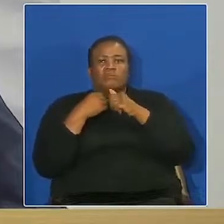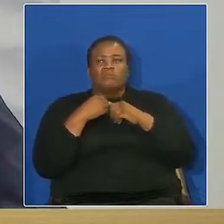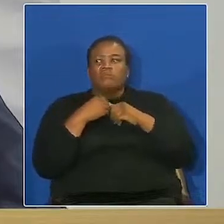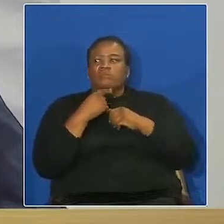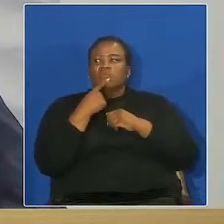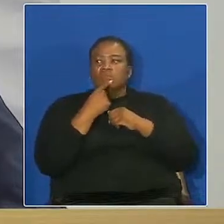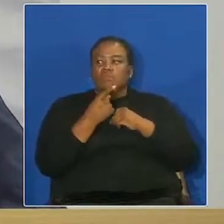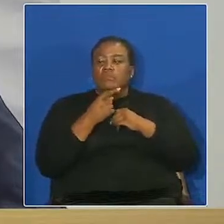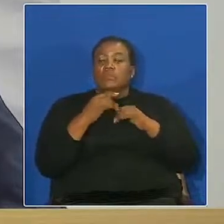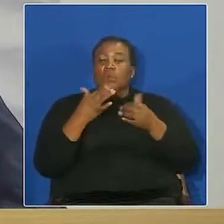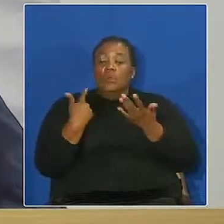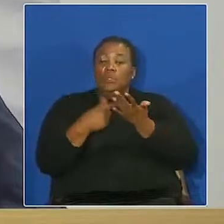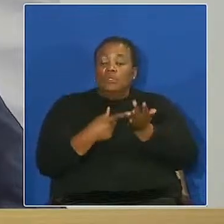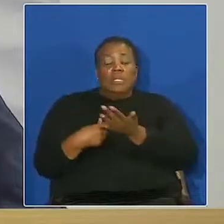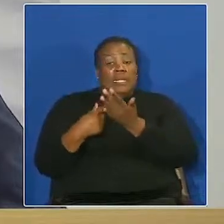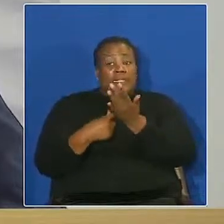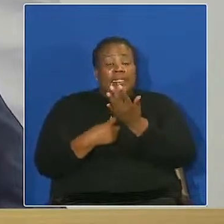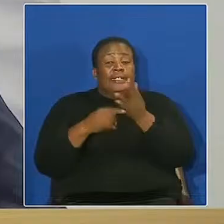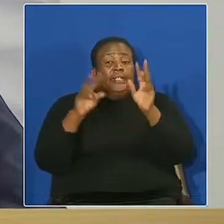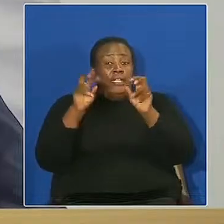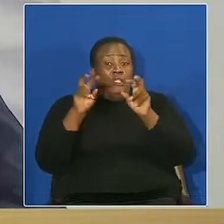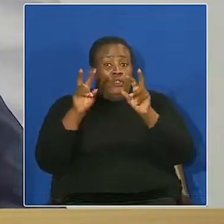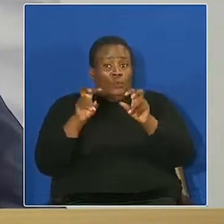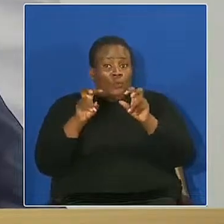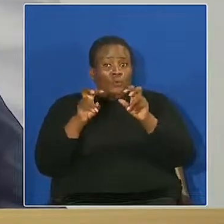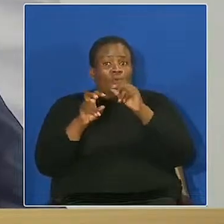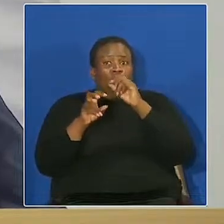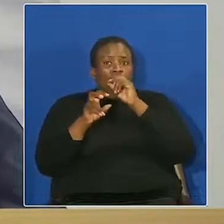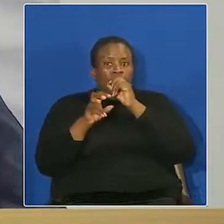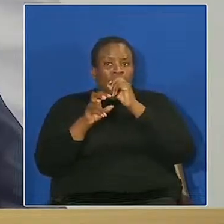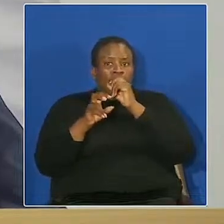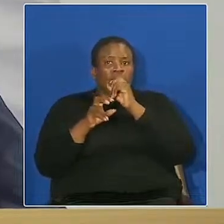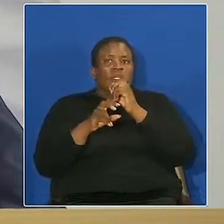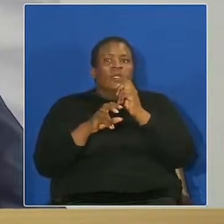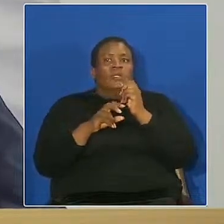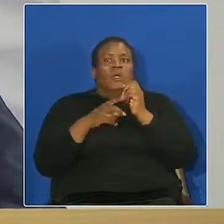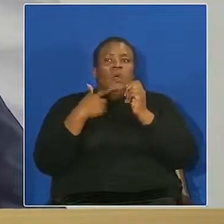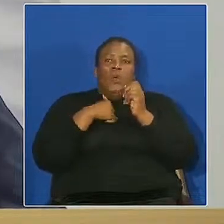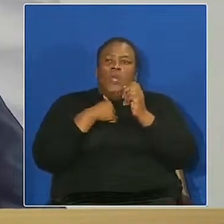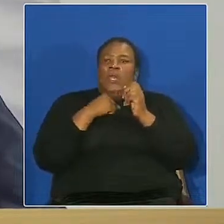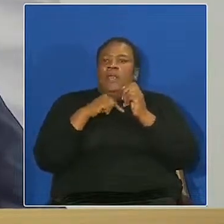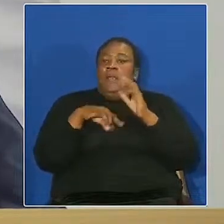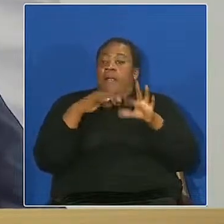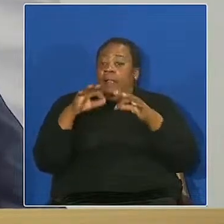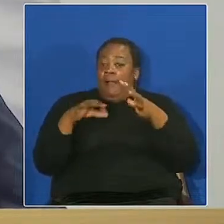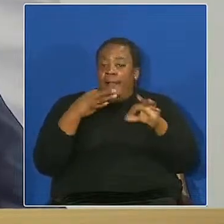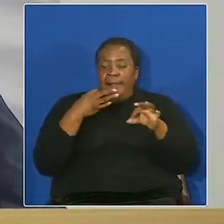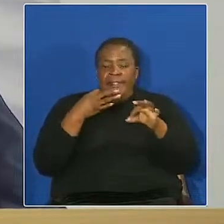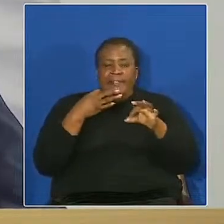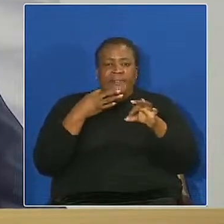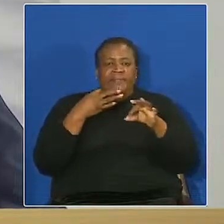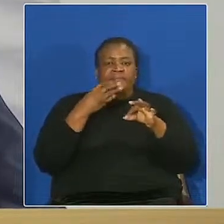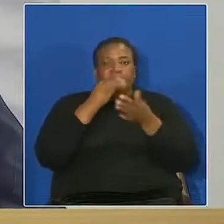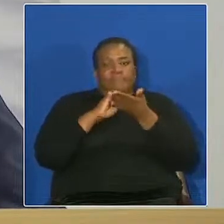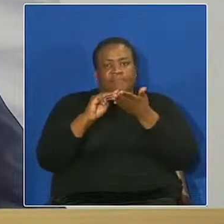indicating or discussing the issue according to our interpretation of the message. When it talks to our